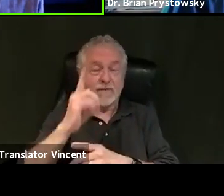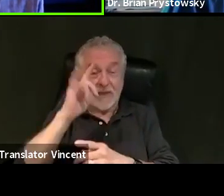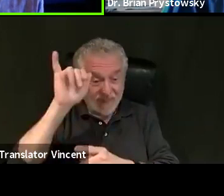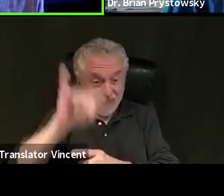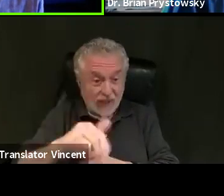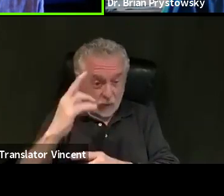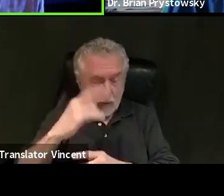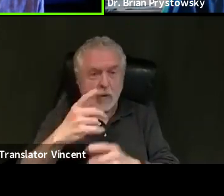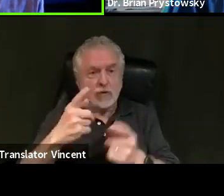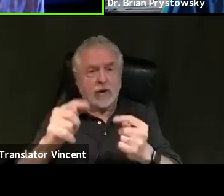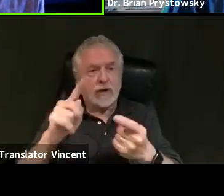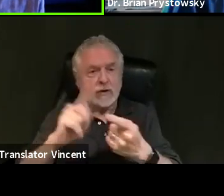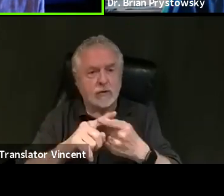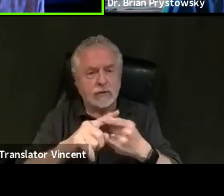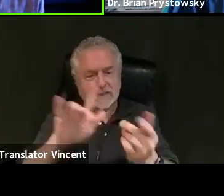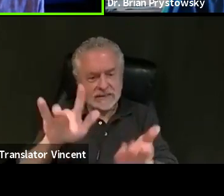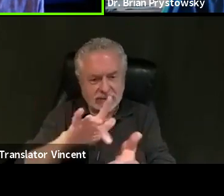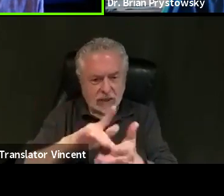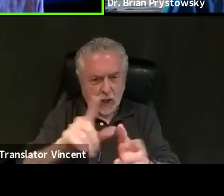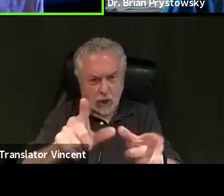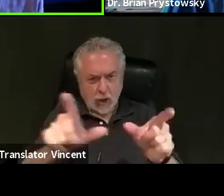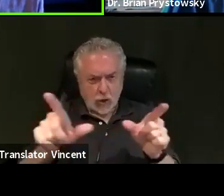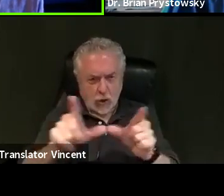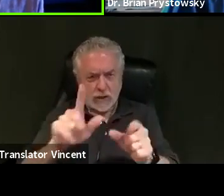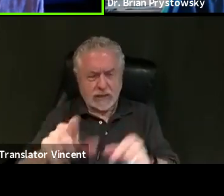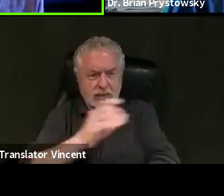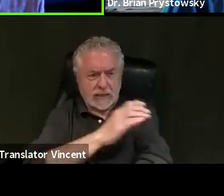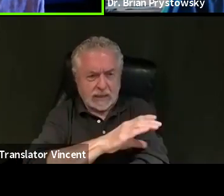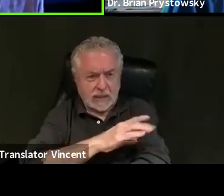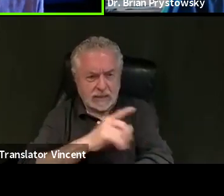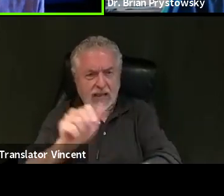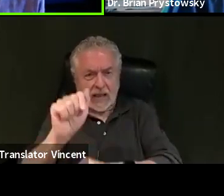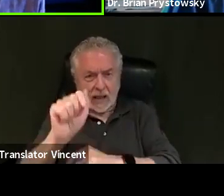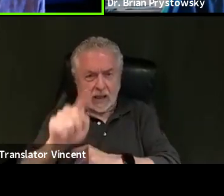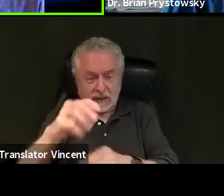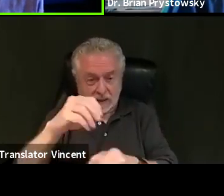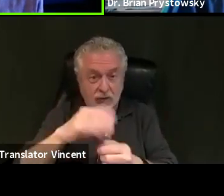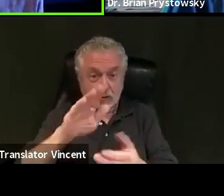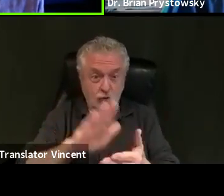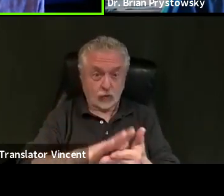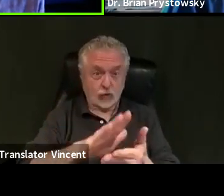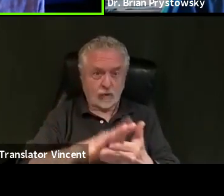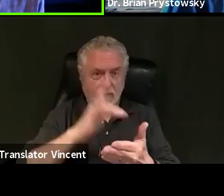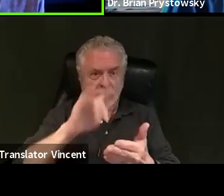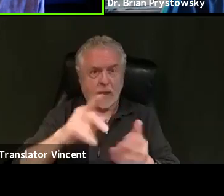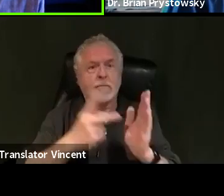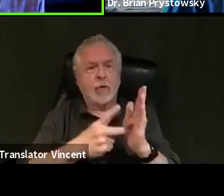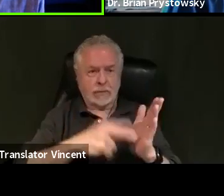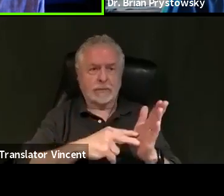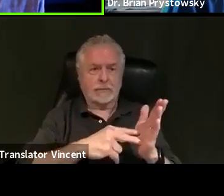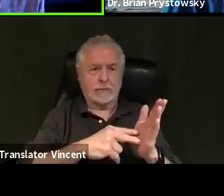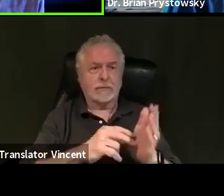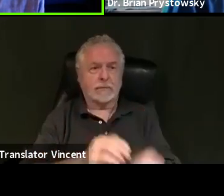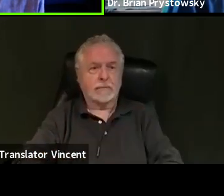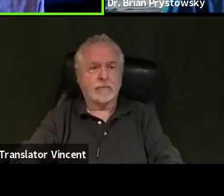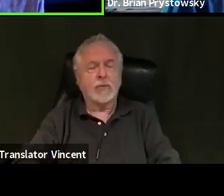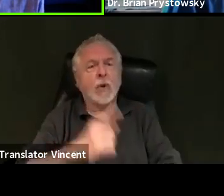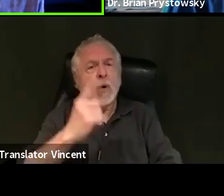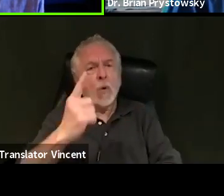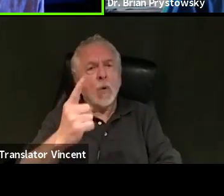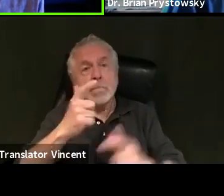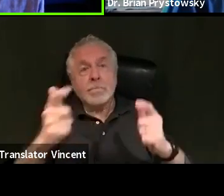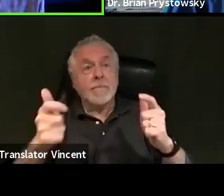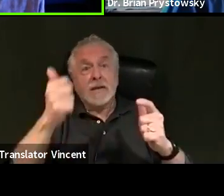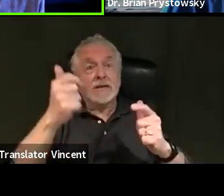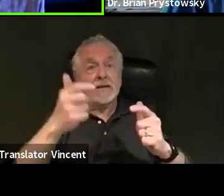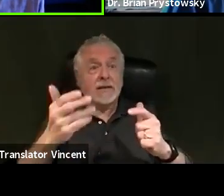they're trying to centrally locate these clinics in schools for that purpose. One of the biggest